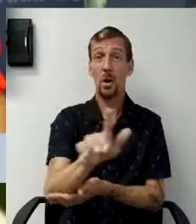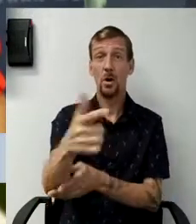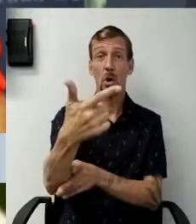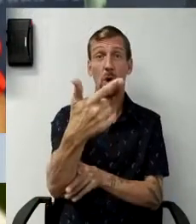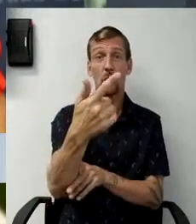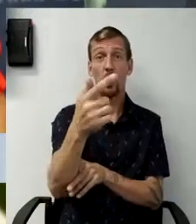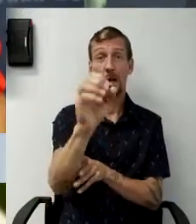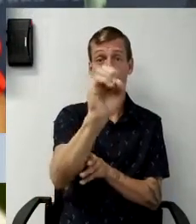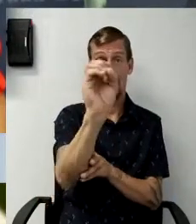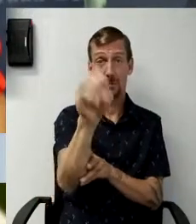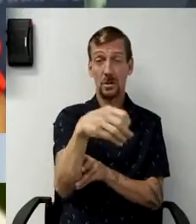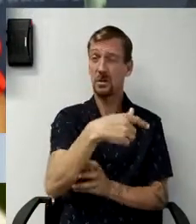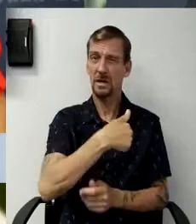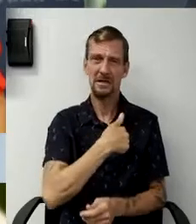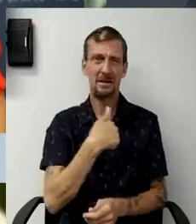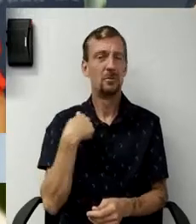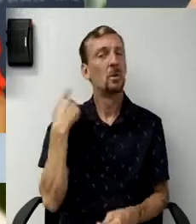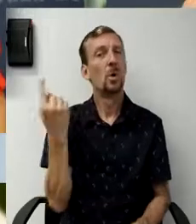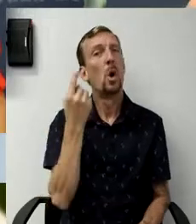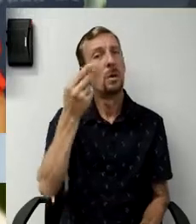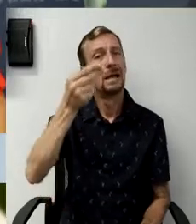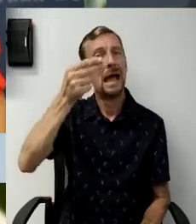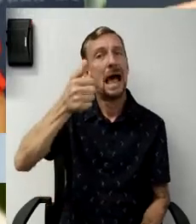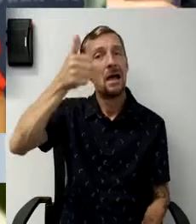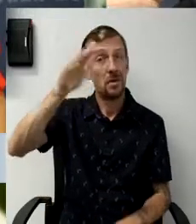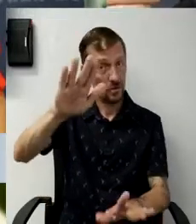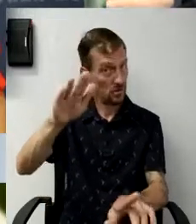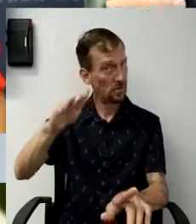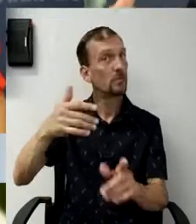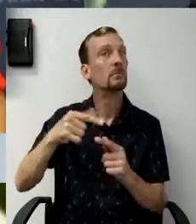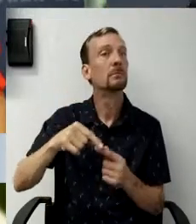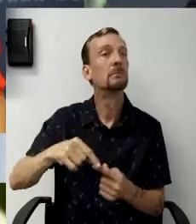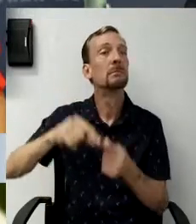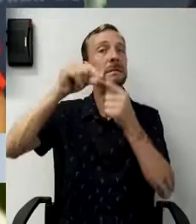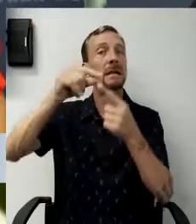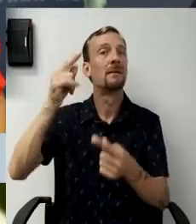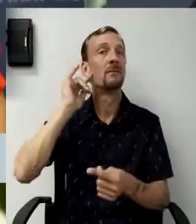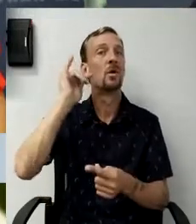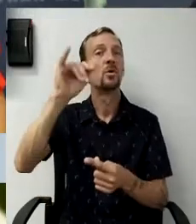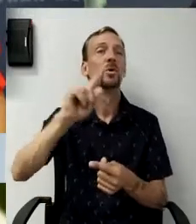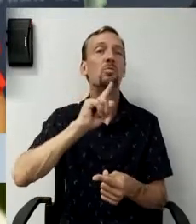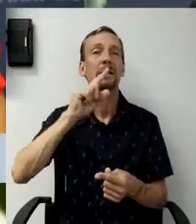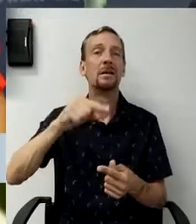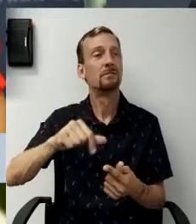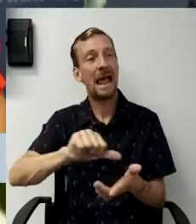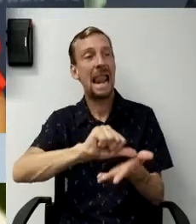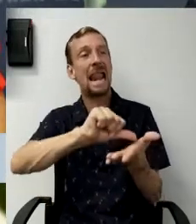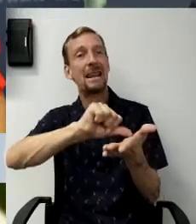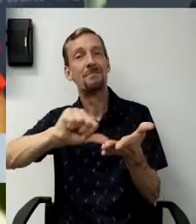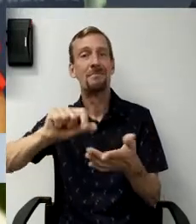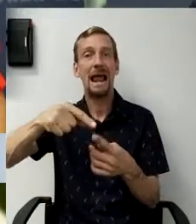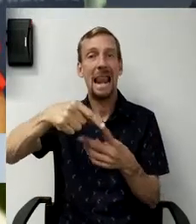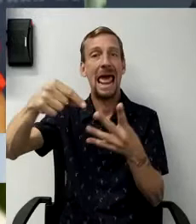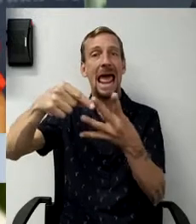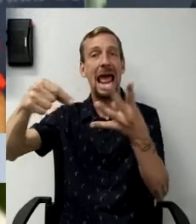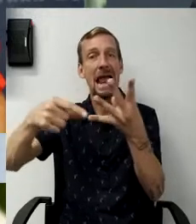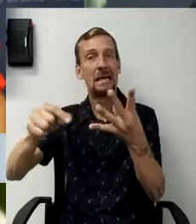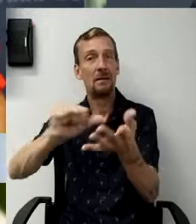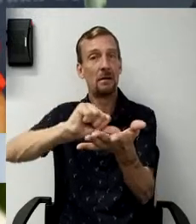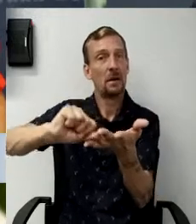And ours always runs higher because except for those elective surgeries where we are